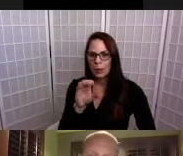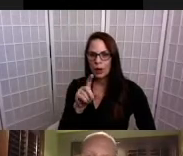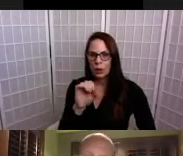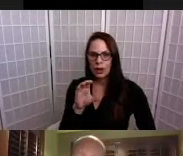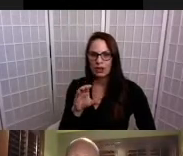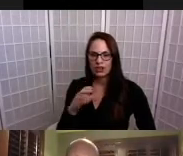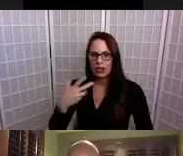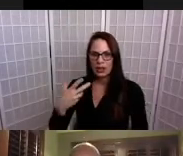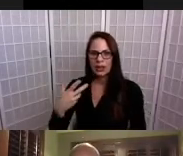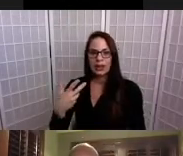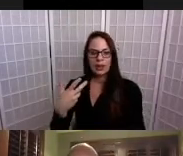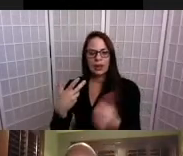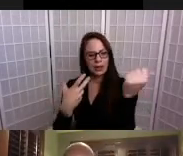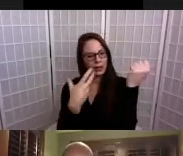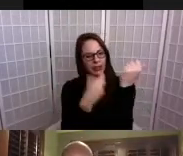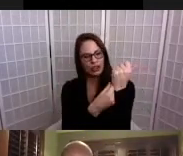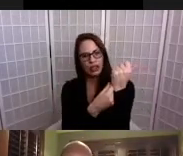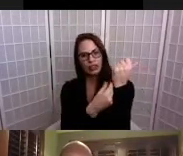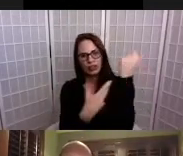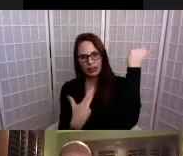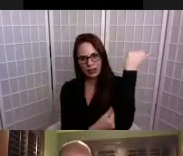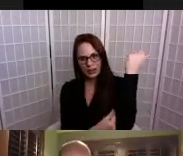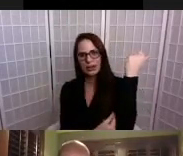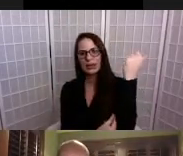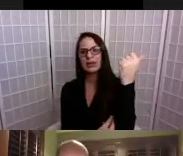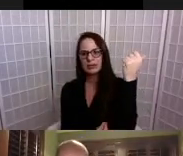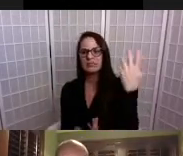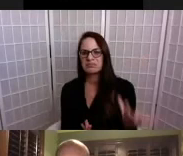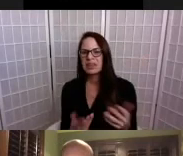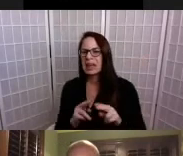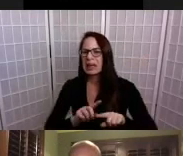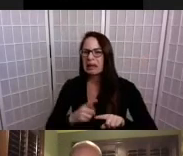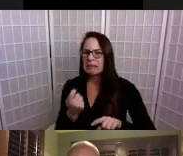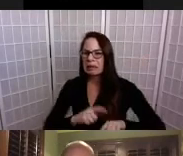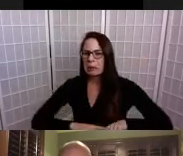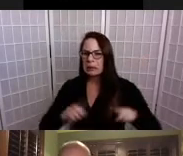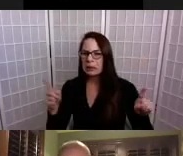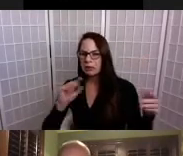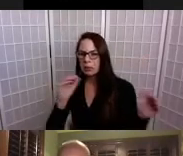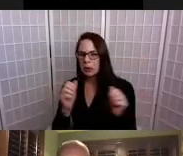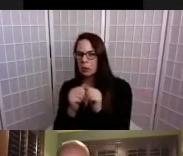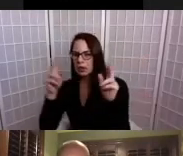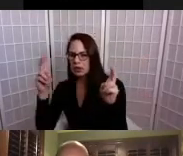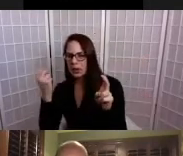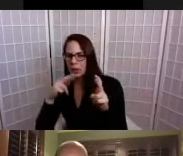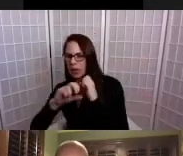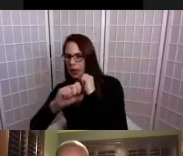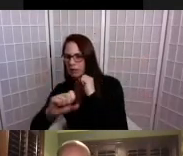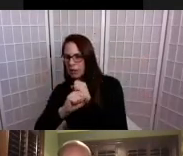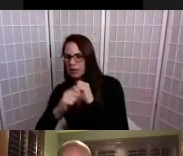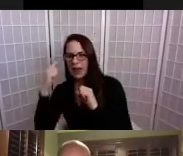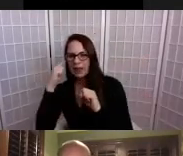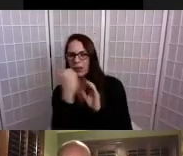hand, wrist, and elbow. This is a little bit different than the title as it was advertised, or as you may have heard, which I think was listed as